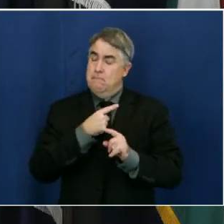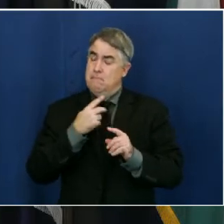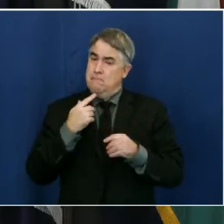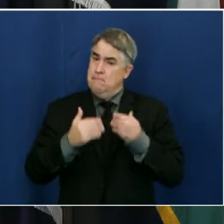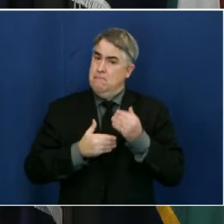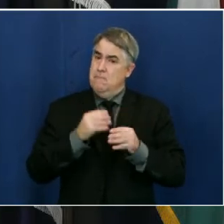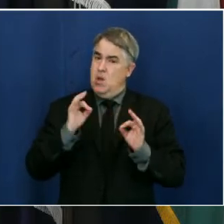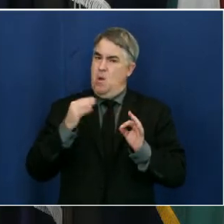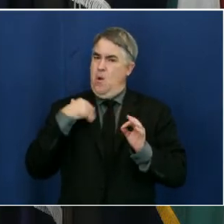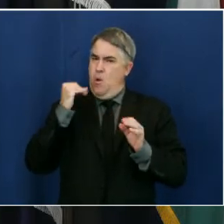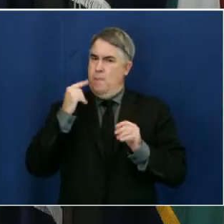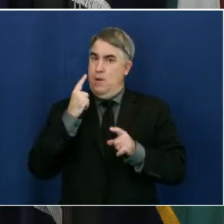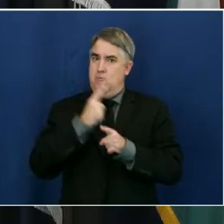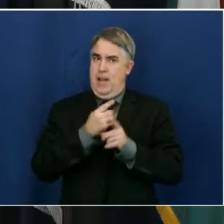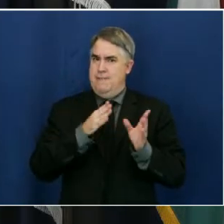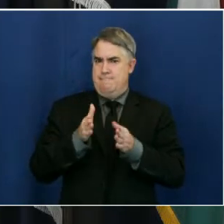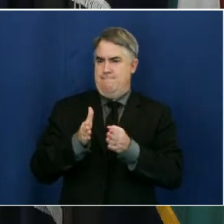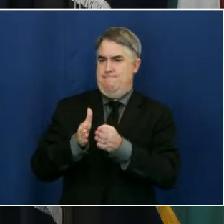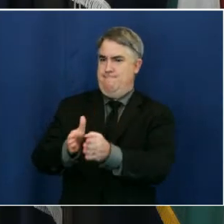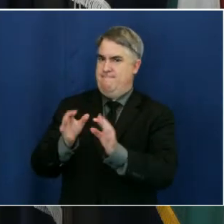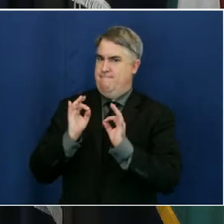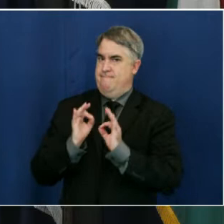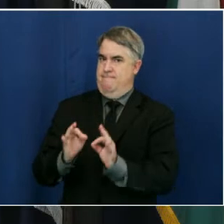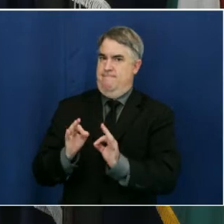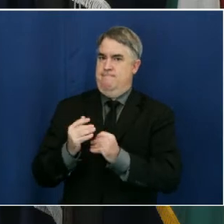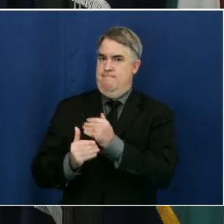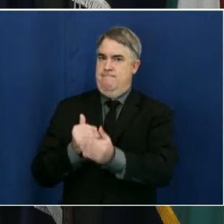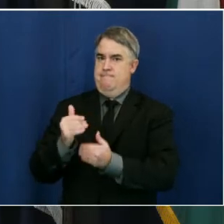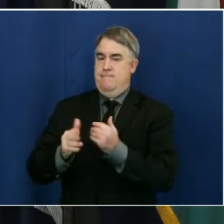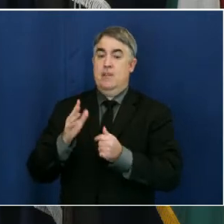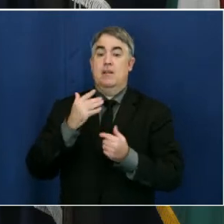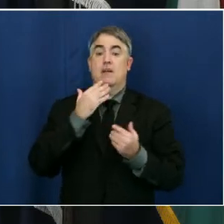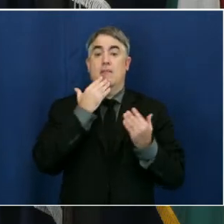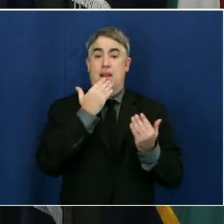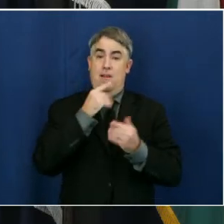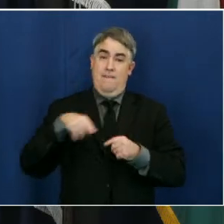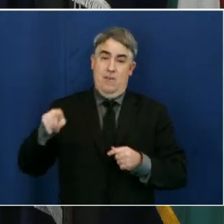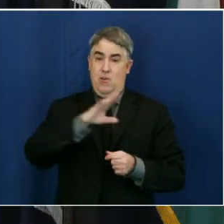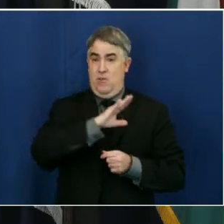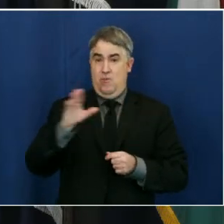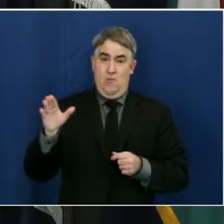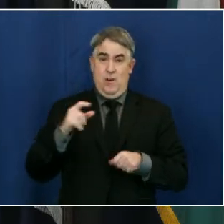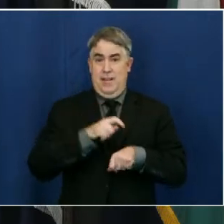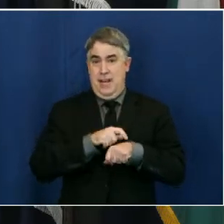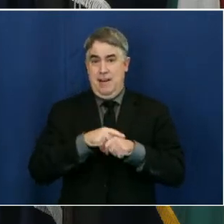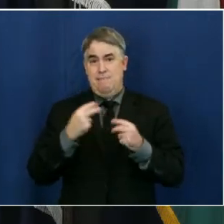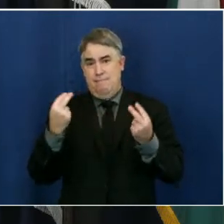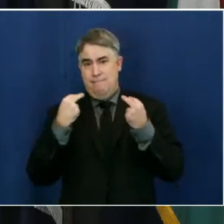headed in the direction we want to go as it relates to vaccines. So thank you all for your time today, and we will see you next Wednesday.